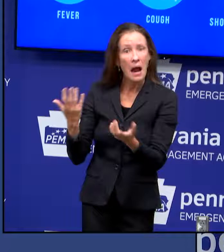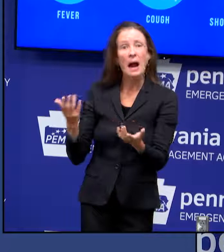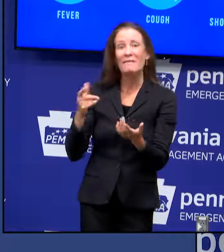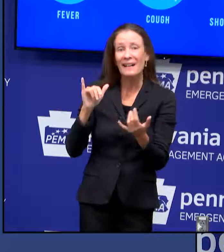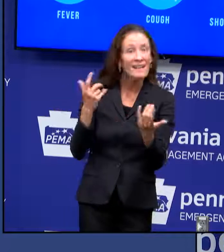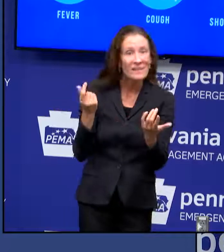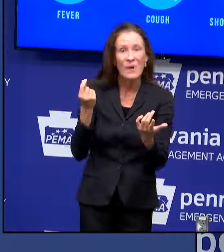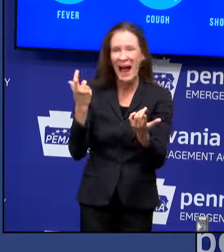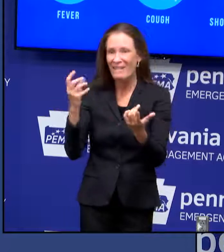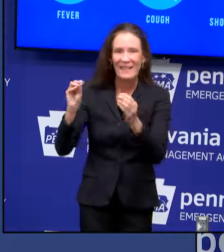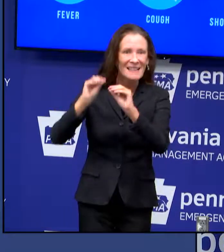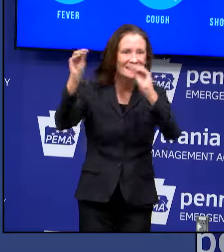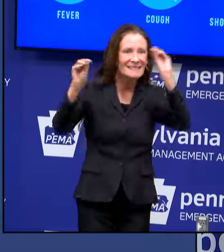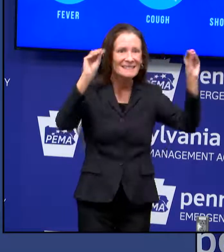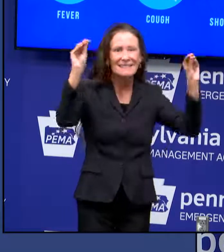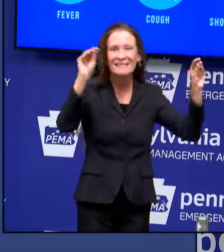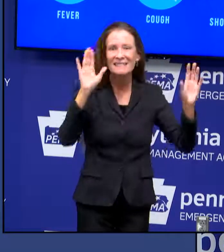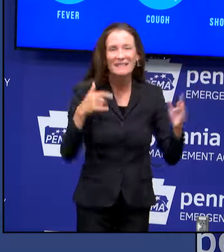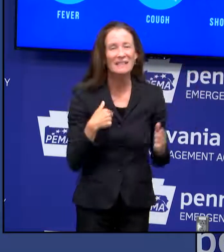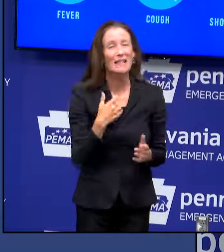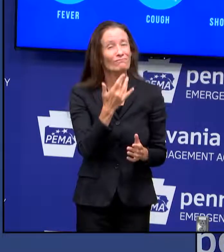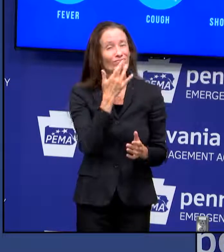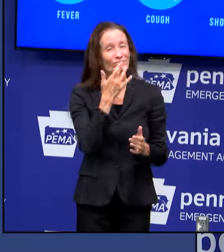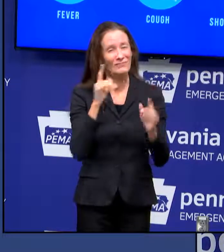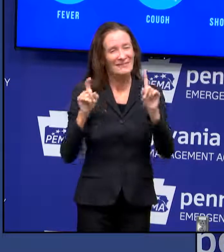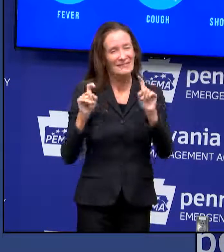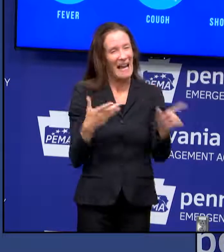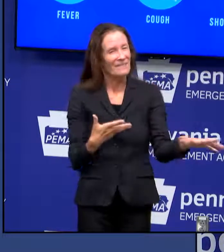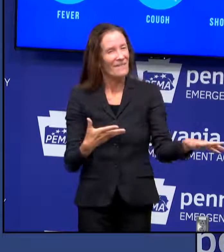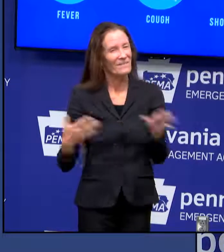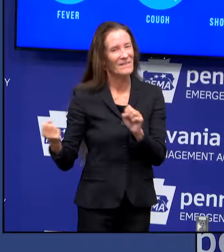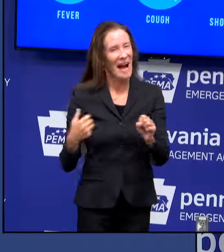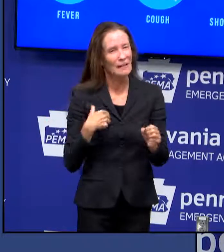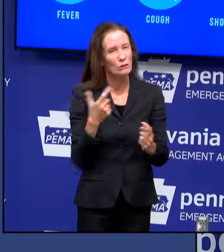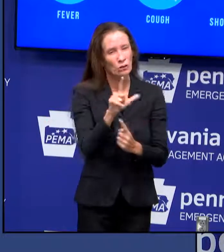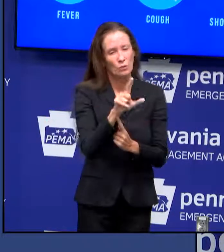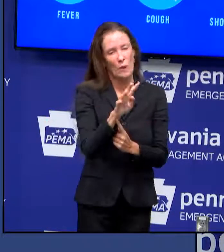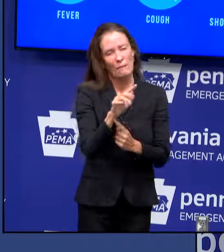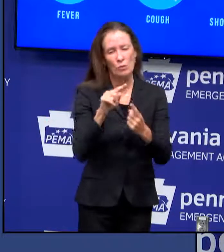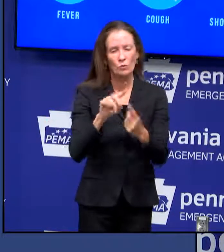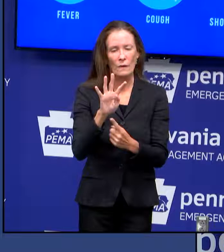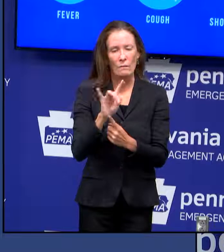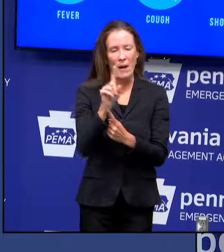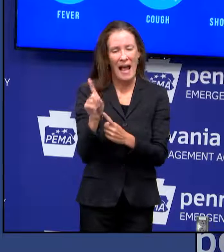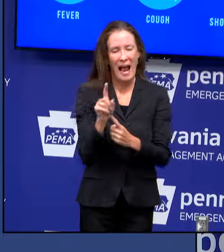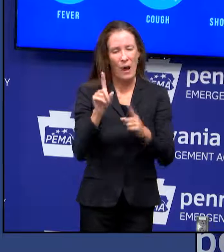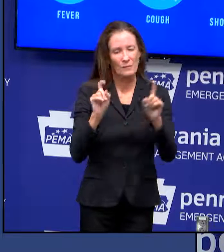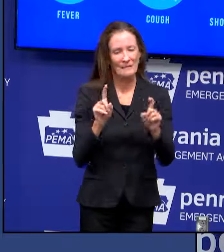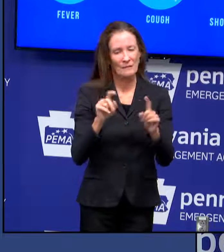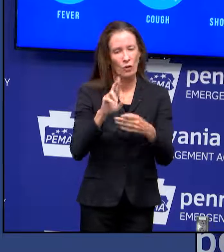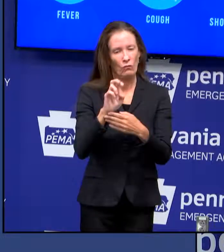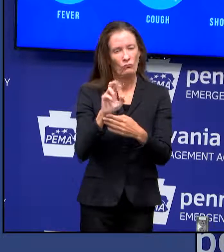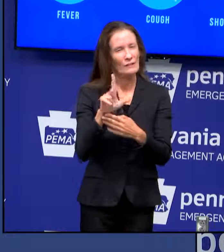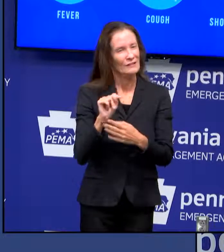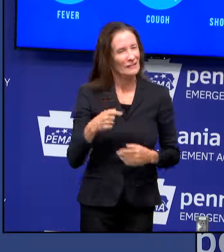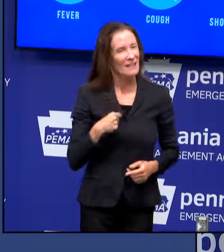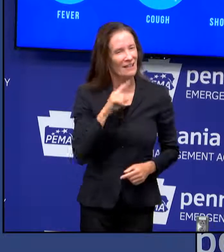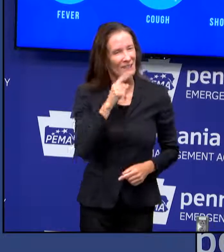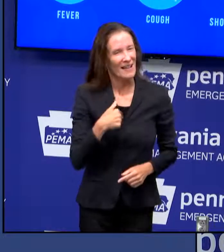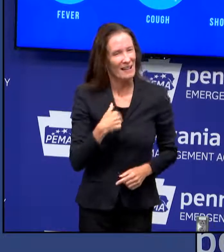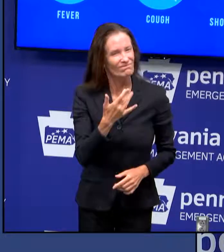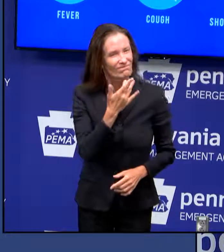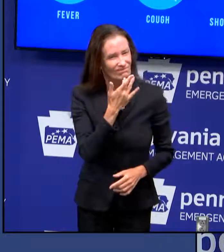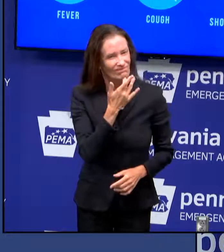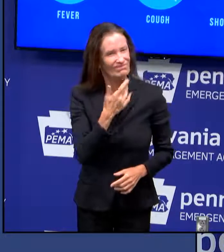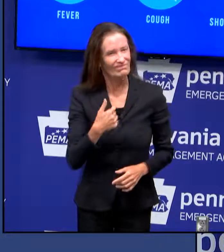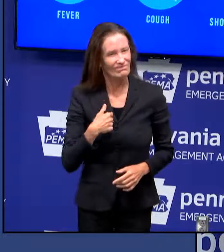within 24 hours. 24 to 48 hours. Overall, Pennsylvania's response to COVID-19 has been appropriate. Our healthcare